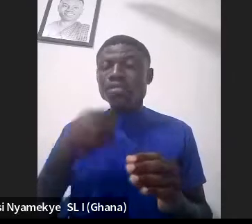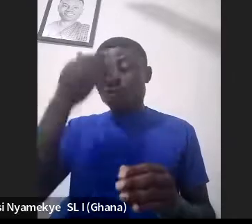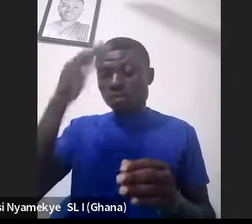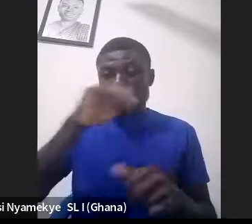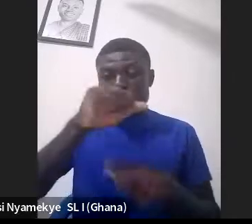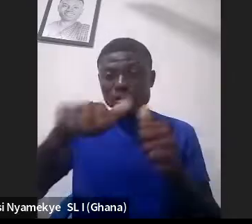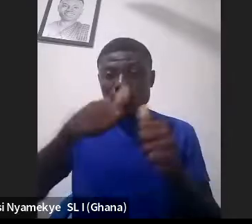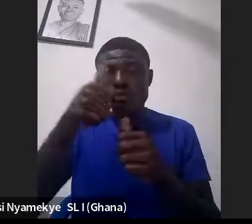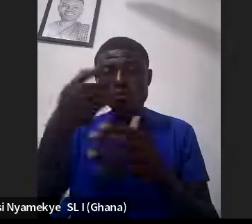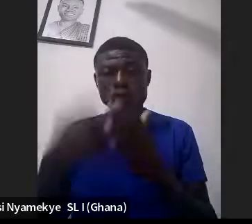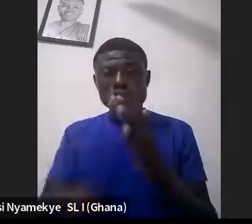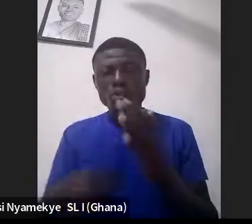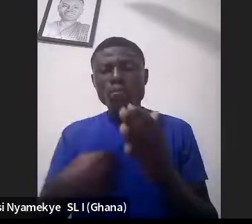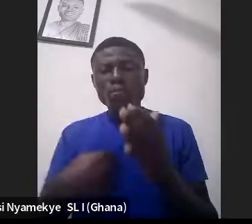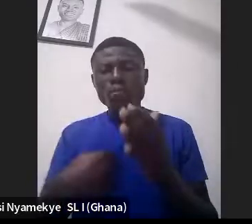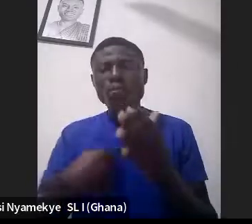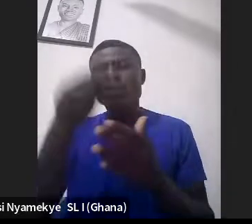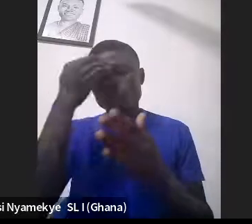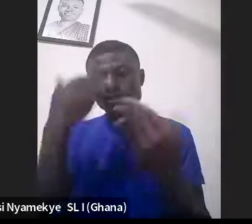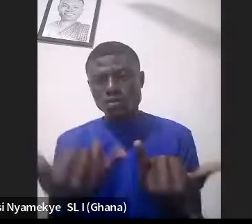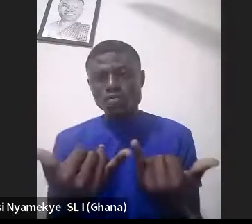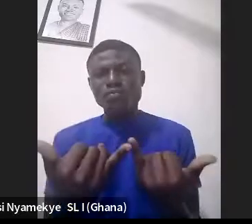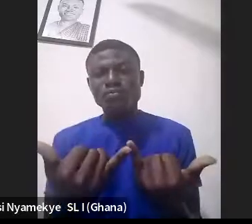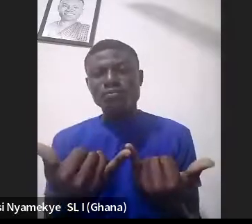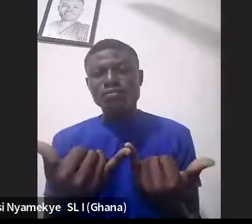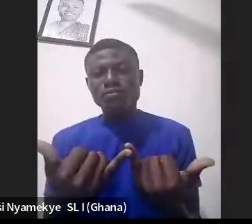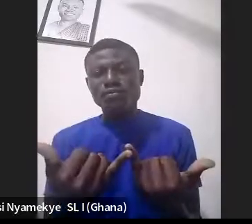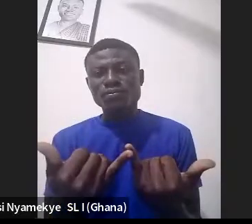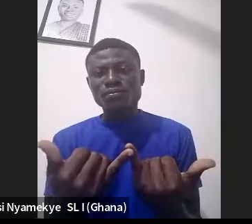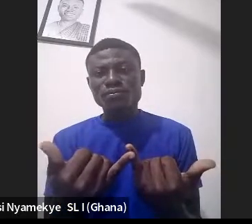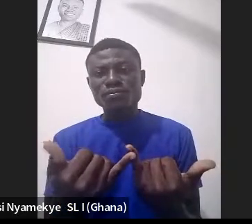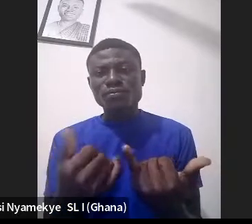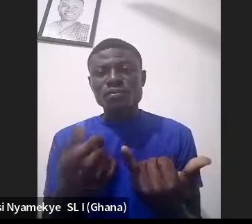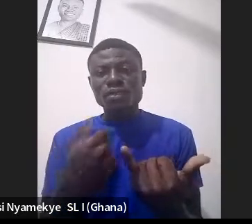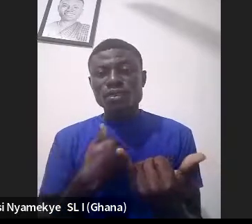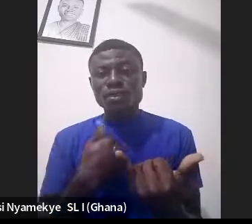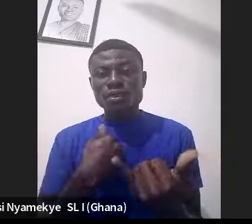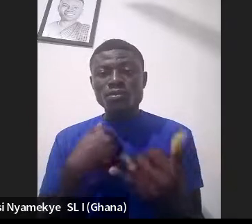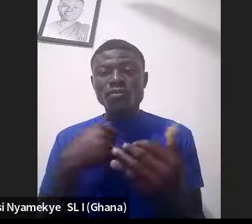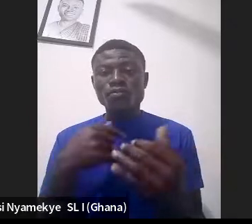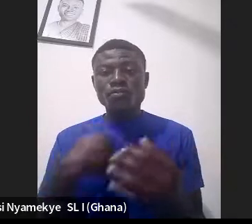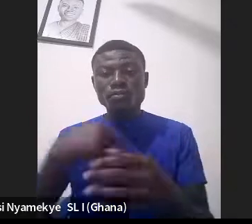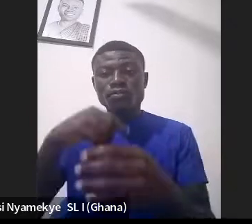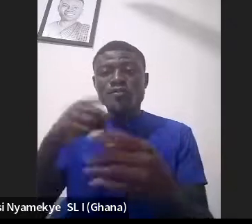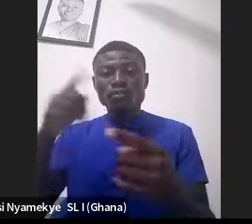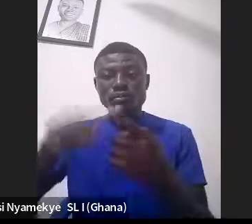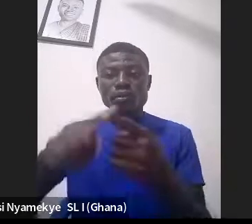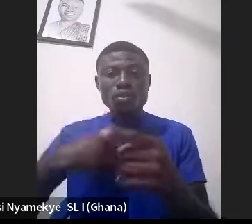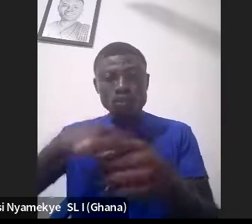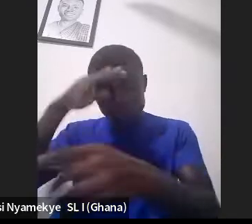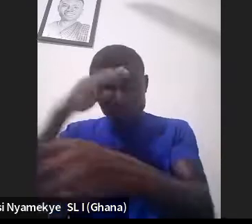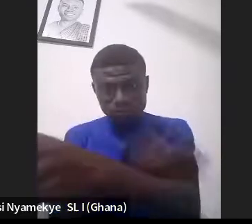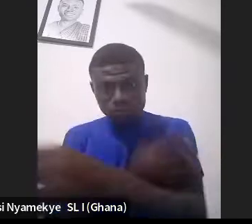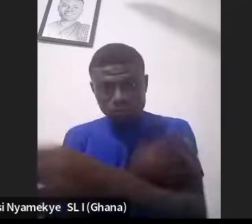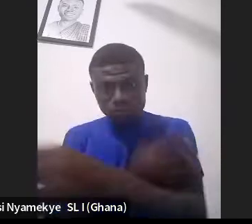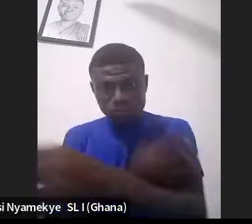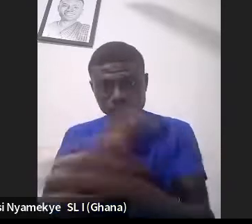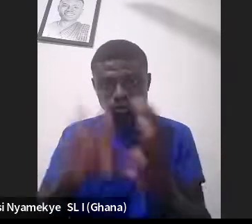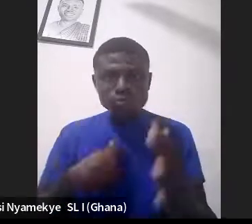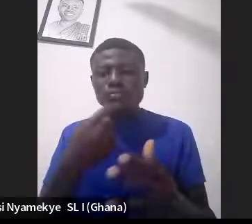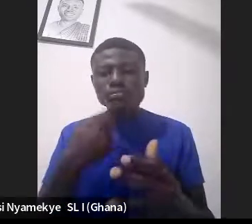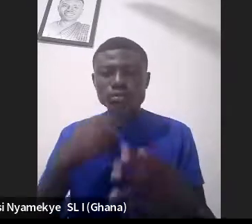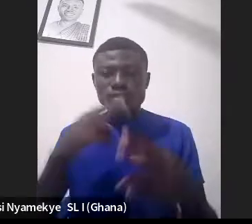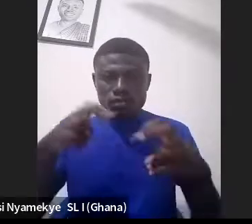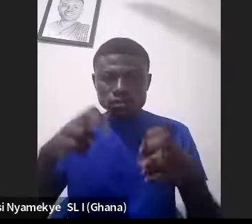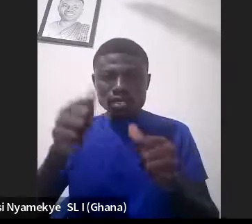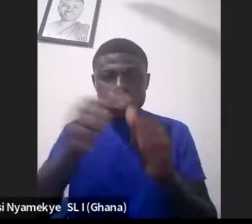know now because I went, my son was diagnosed, and I'm like, I'm going to find out everything that